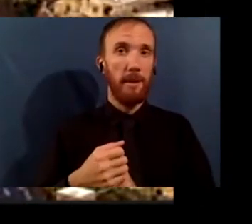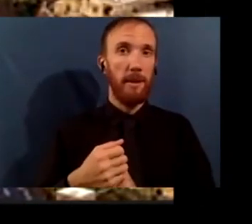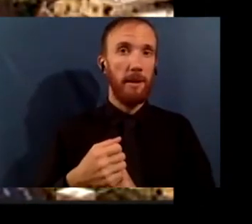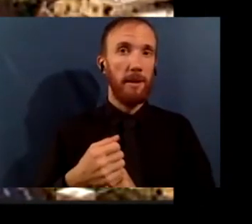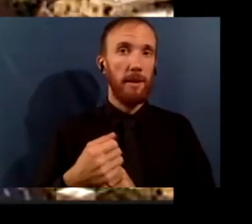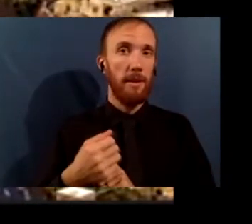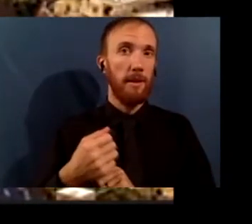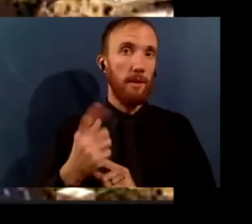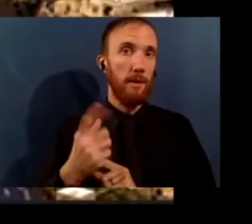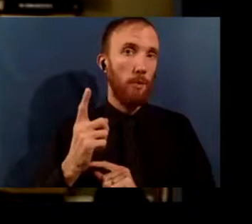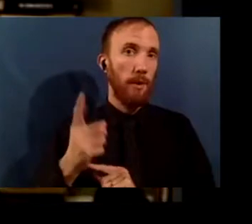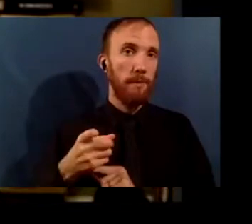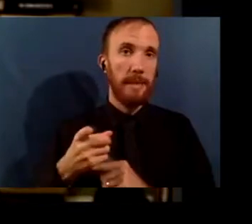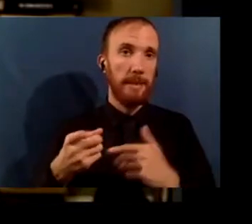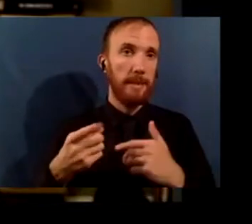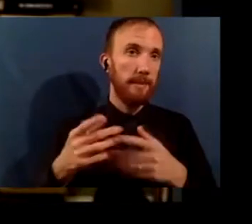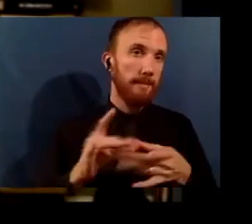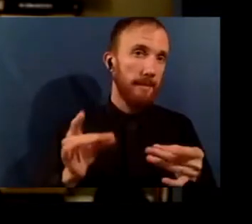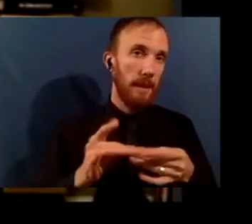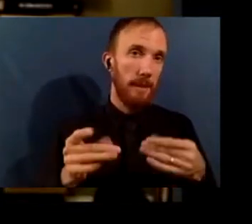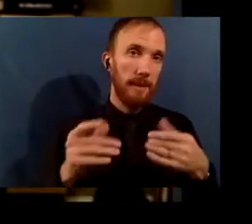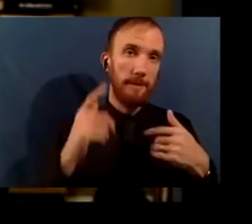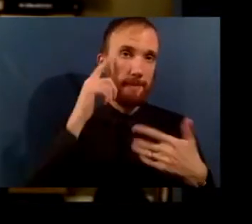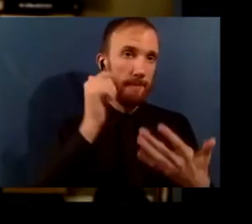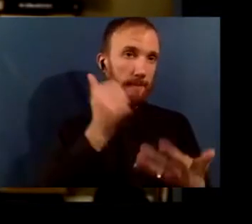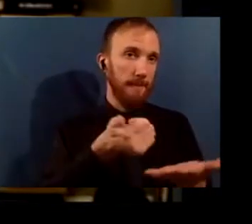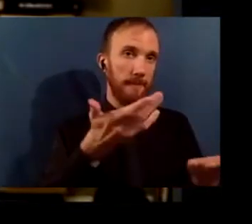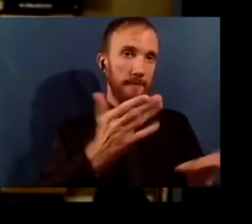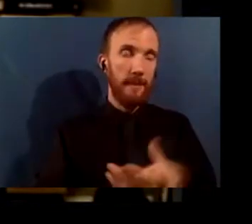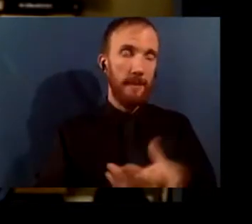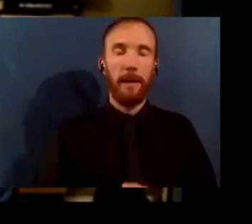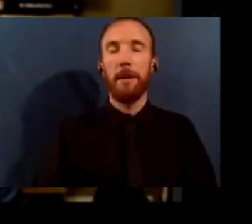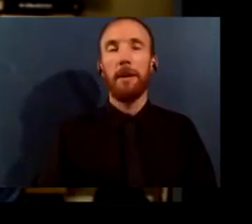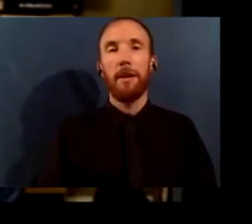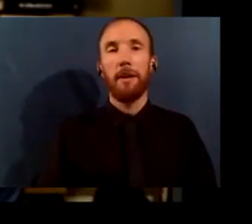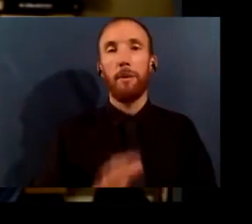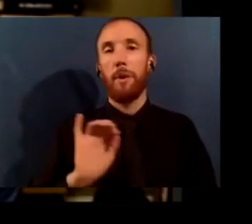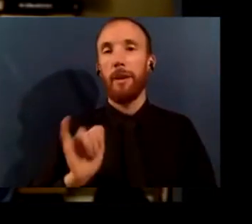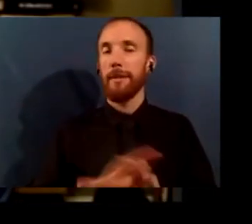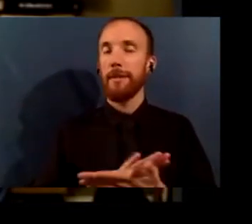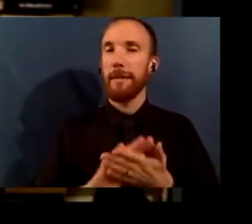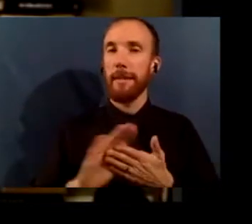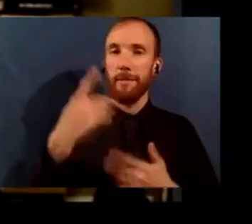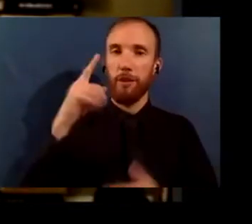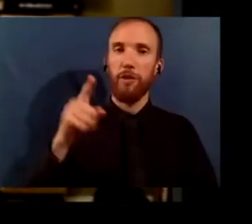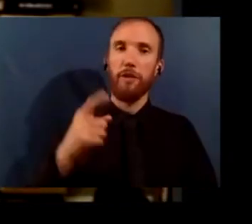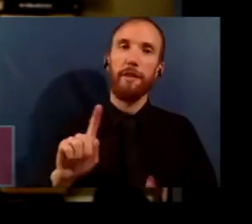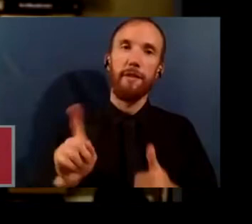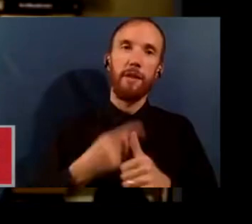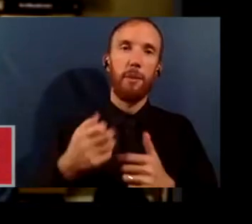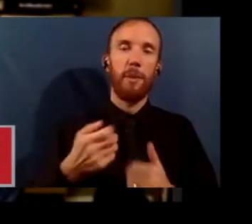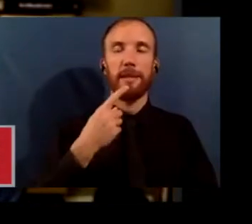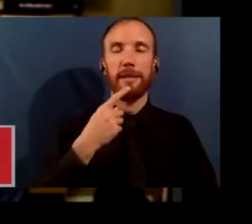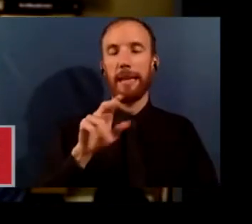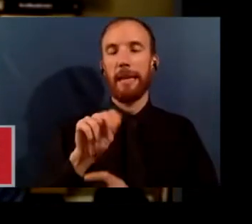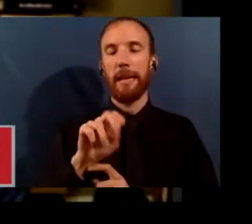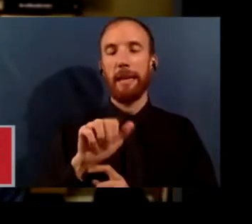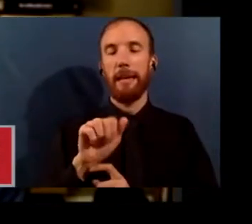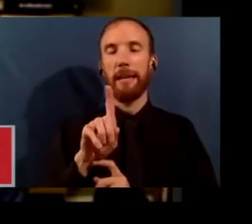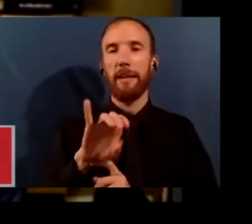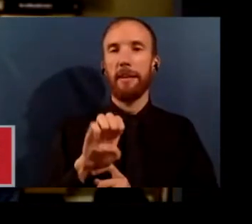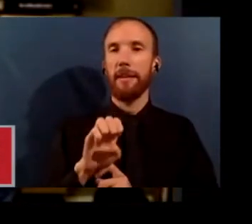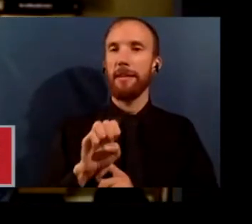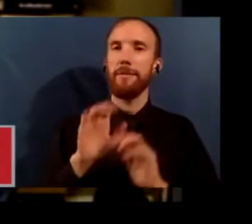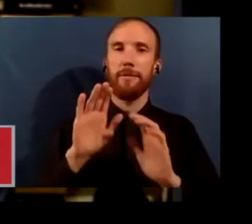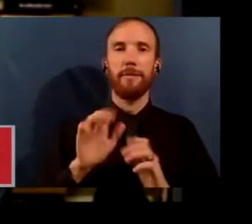do. Up to you. Well, that's very kind of you. I would love to. Firstly, I want to say again, Nadine, it's great to be with you. It's great